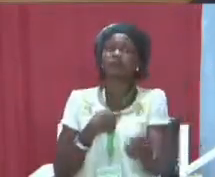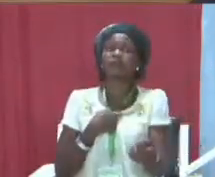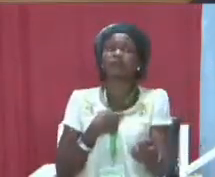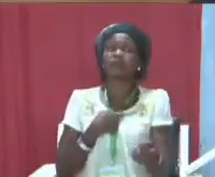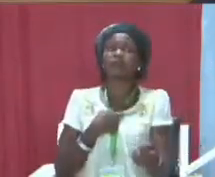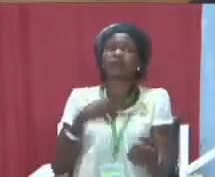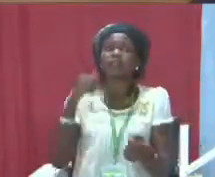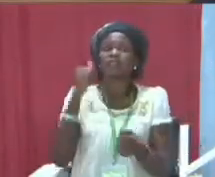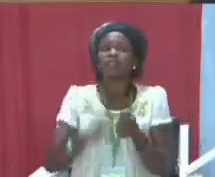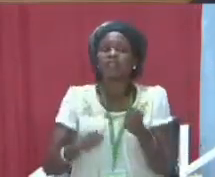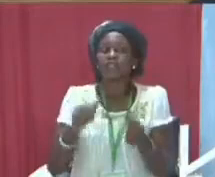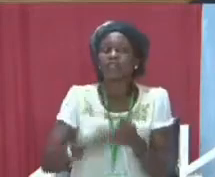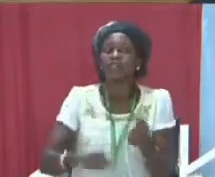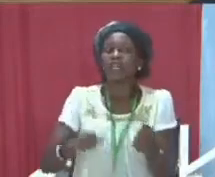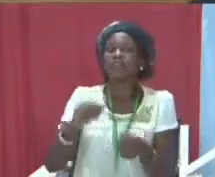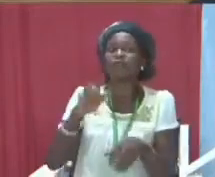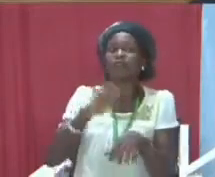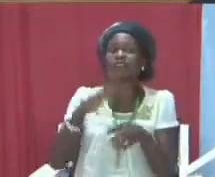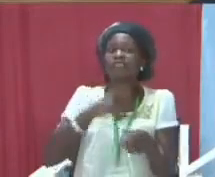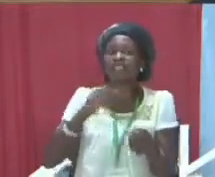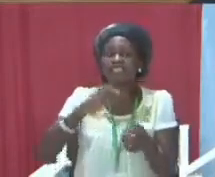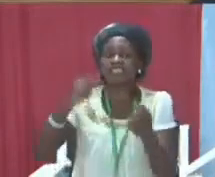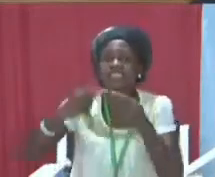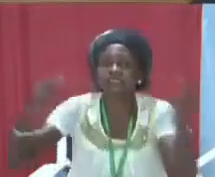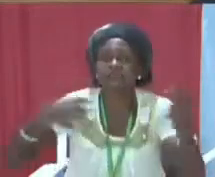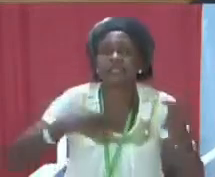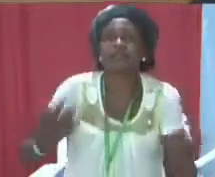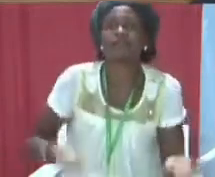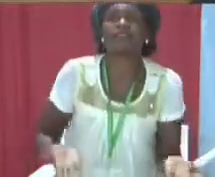Every siege that the enemy has raised